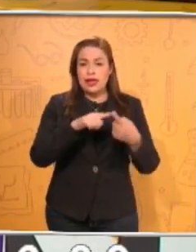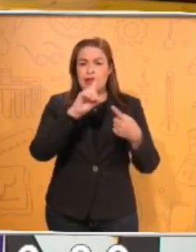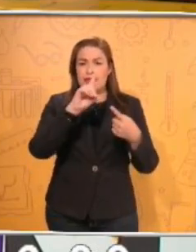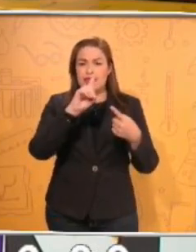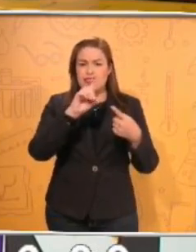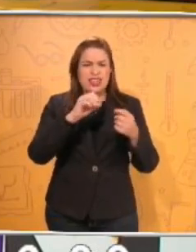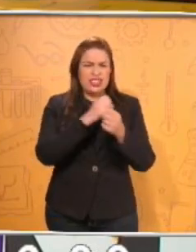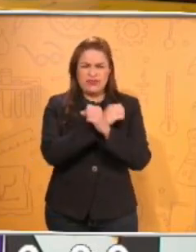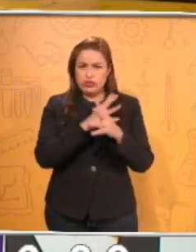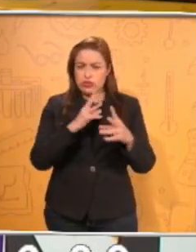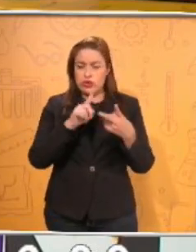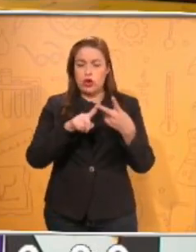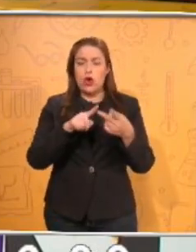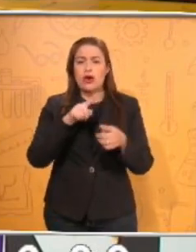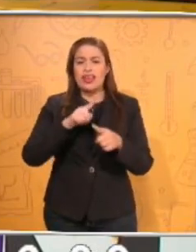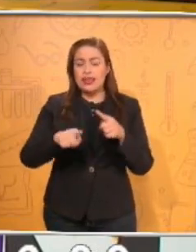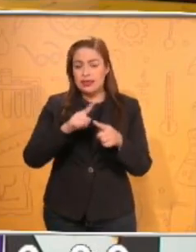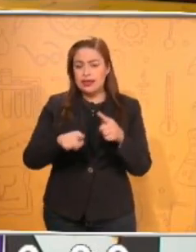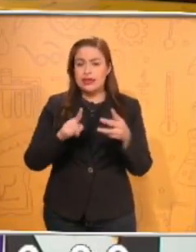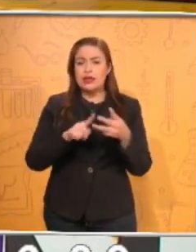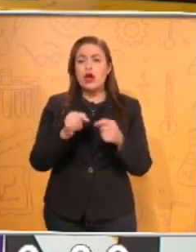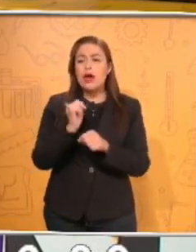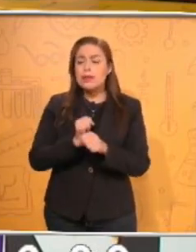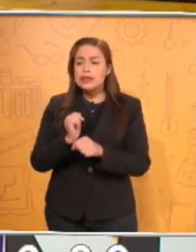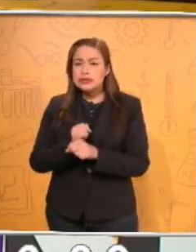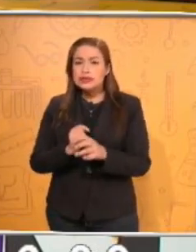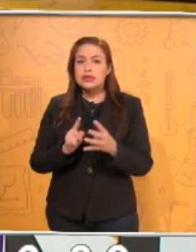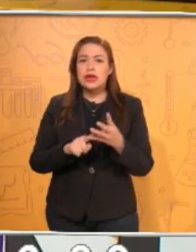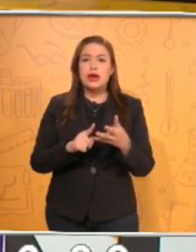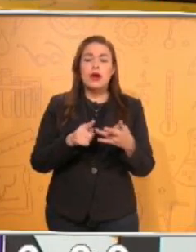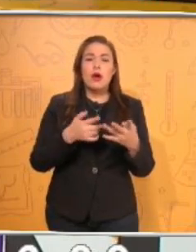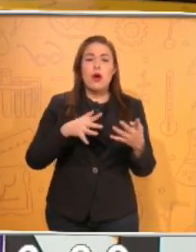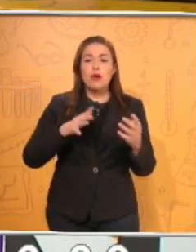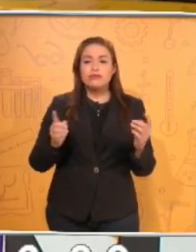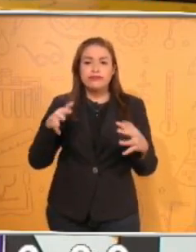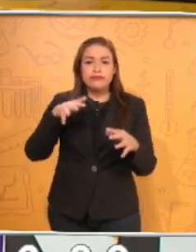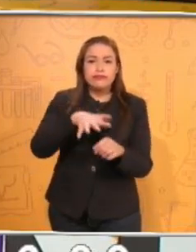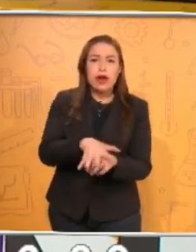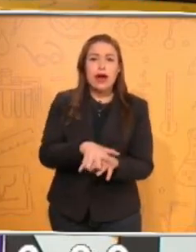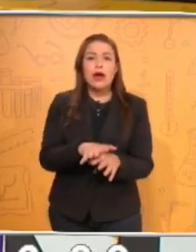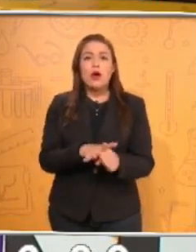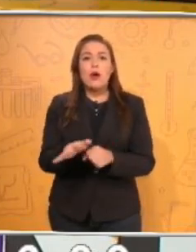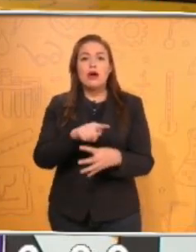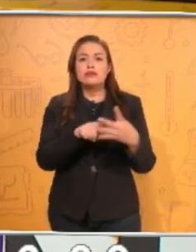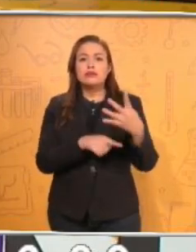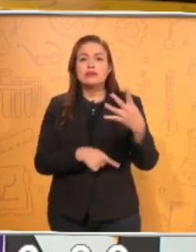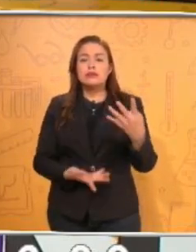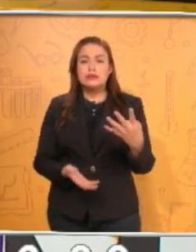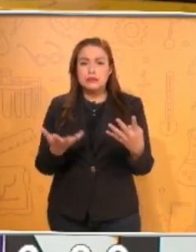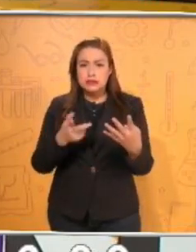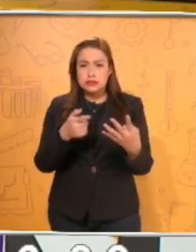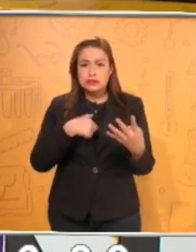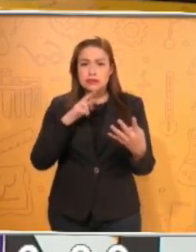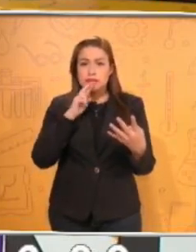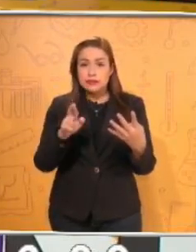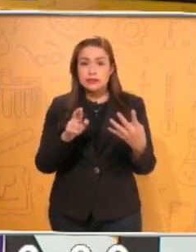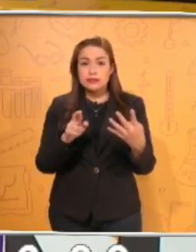eliminated, invest, or investigated. In your opinion, what's the